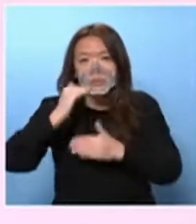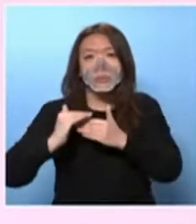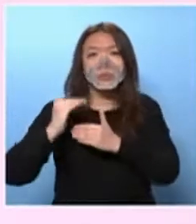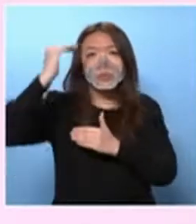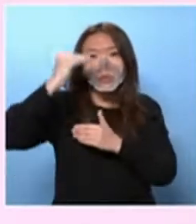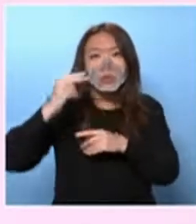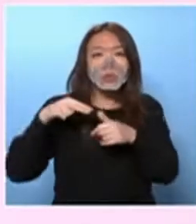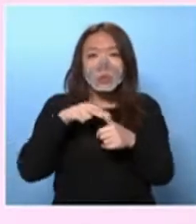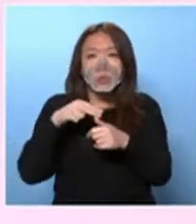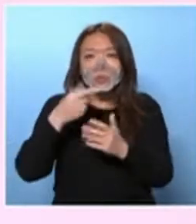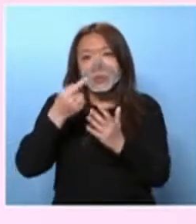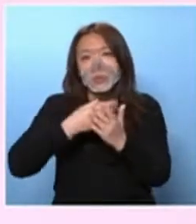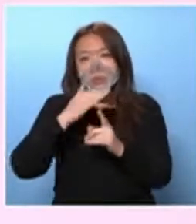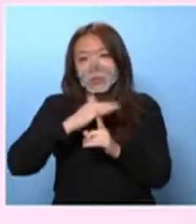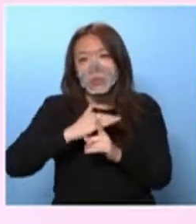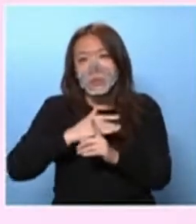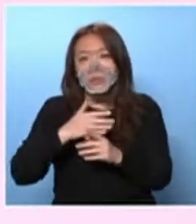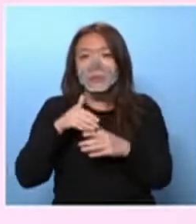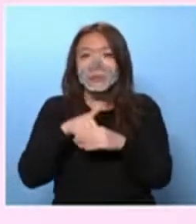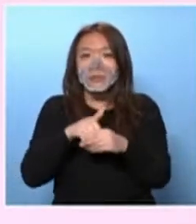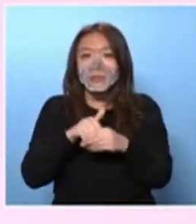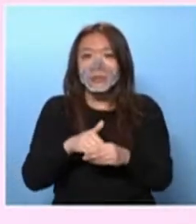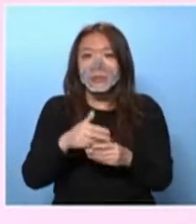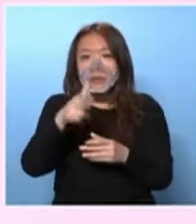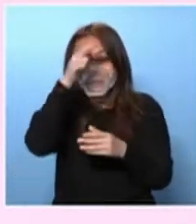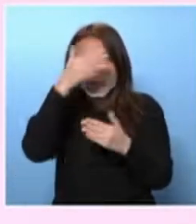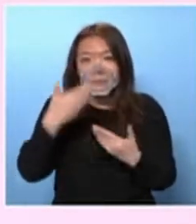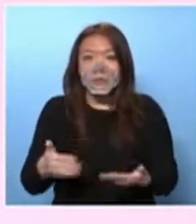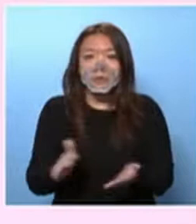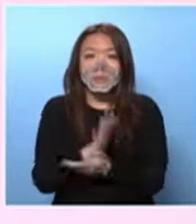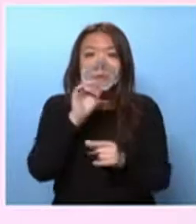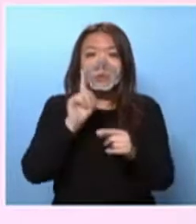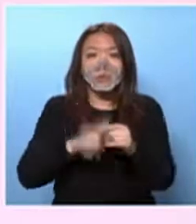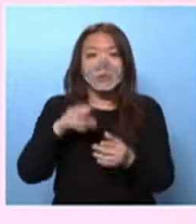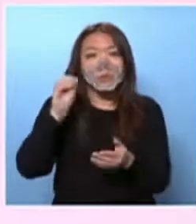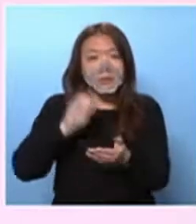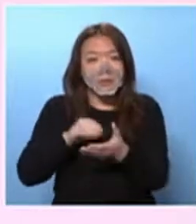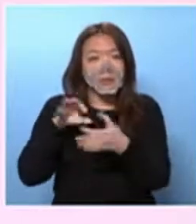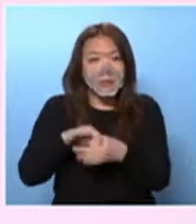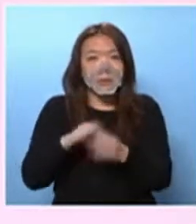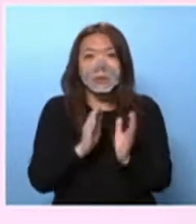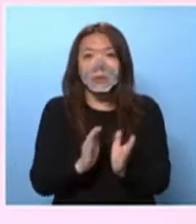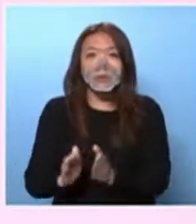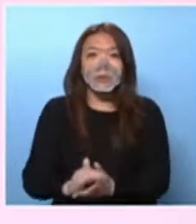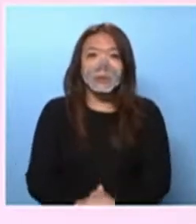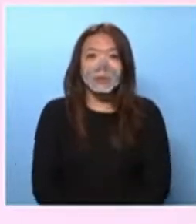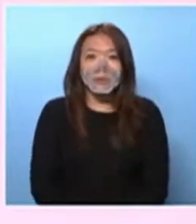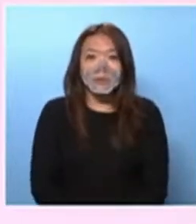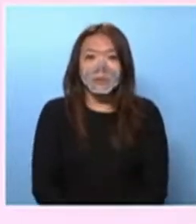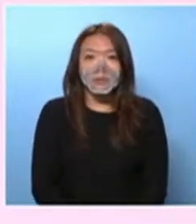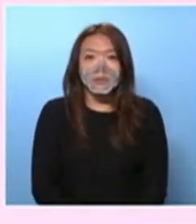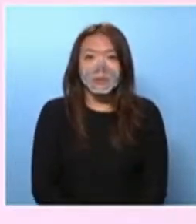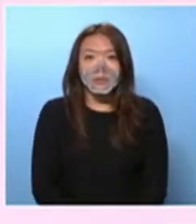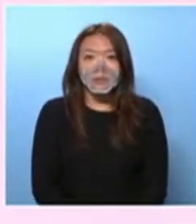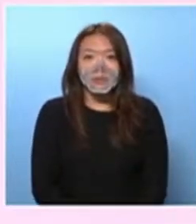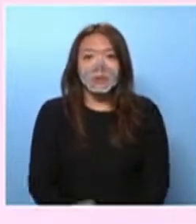MIC. The government will put the above measures in place in the middle of this year.